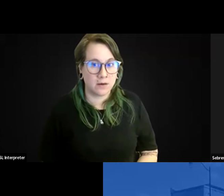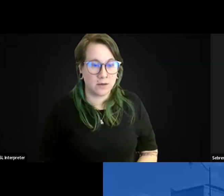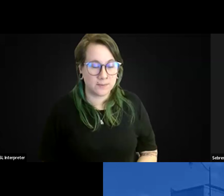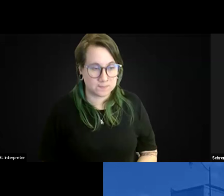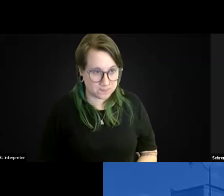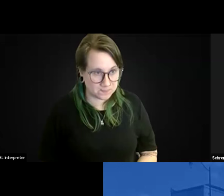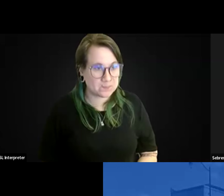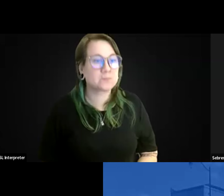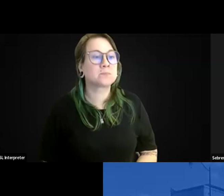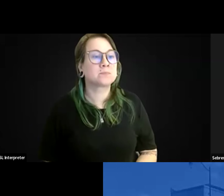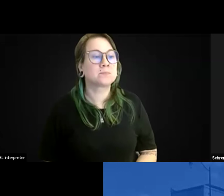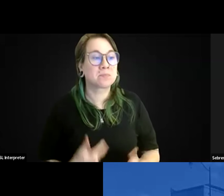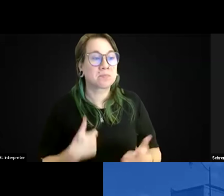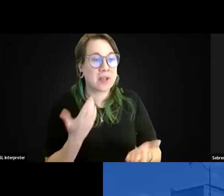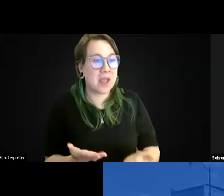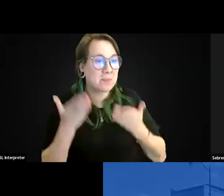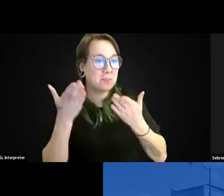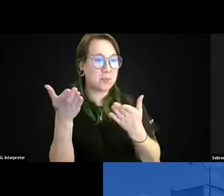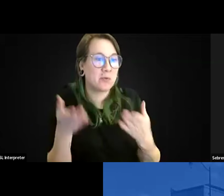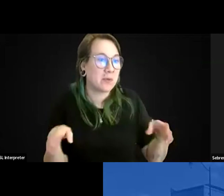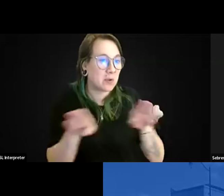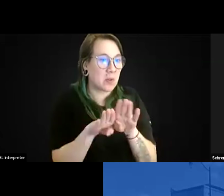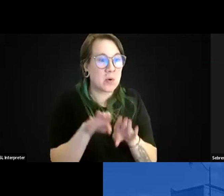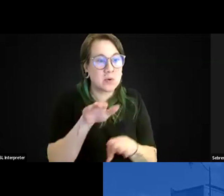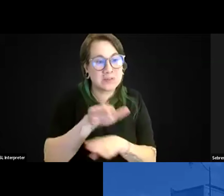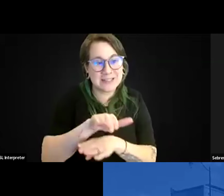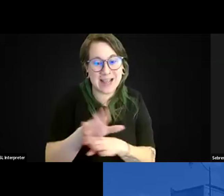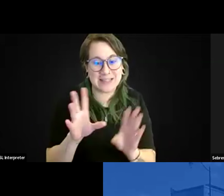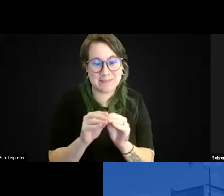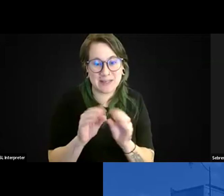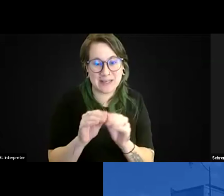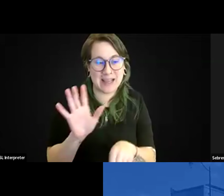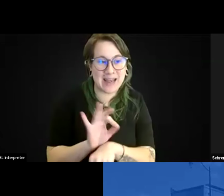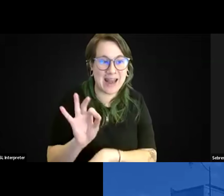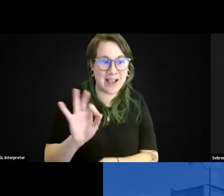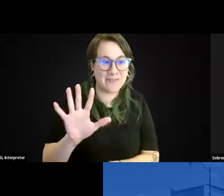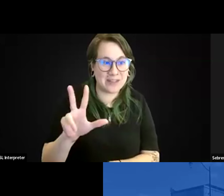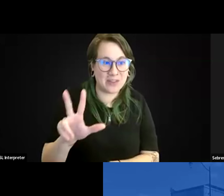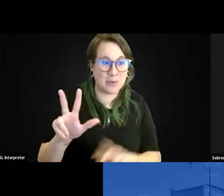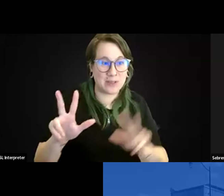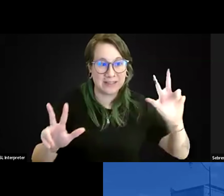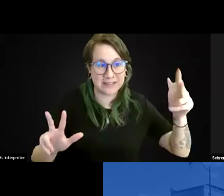Okay, I move that we adjourn tonight's meeting at 9:53 p.m. Can I get a second?